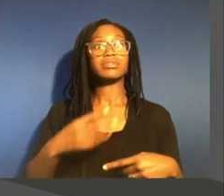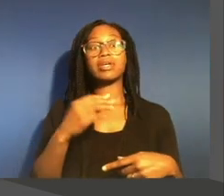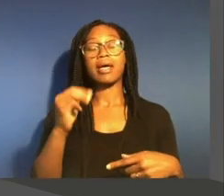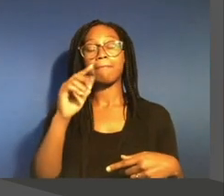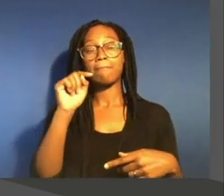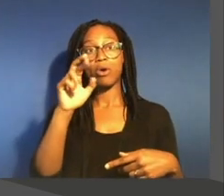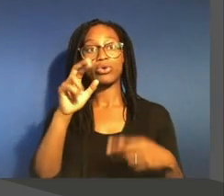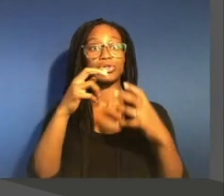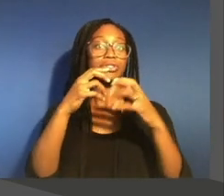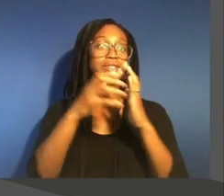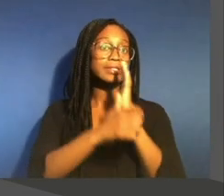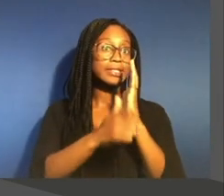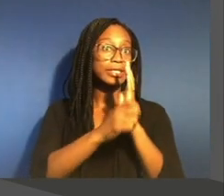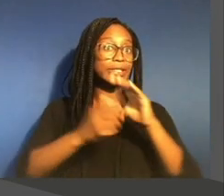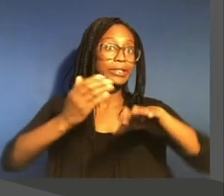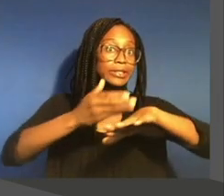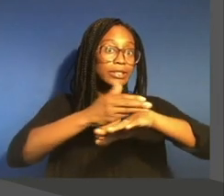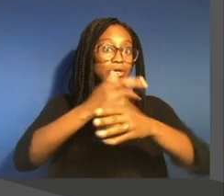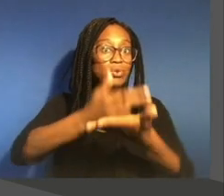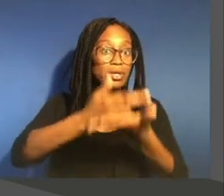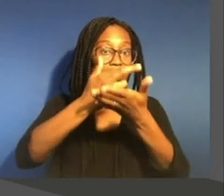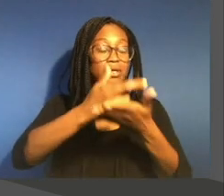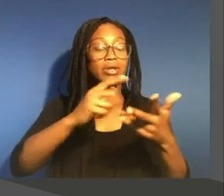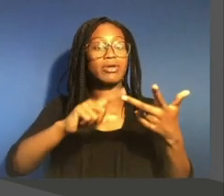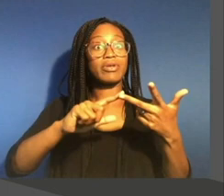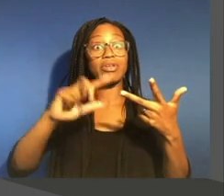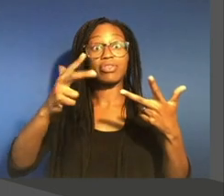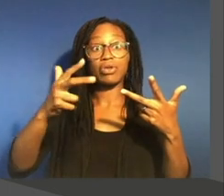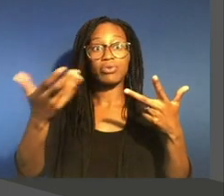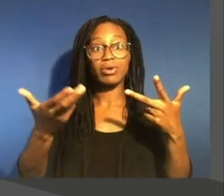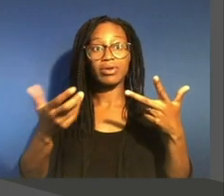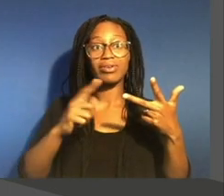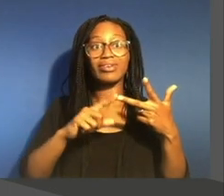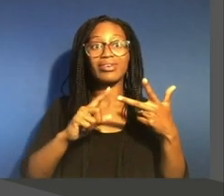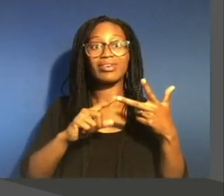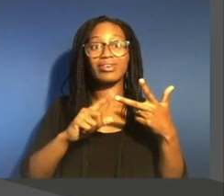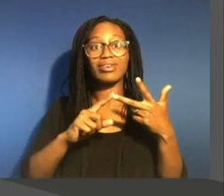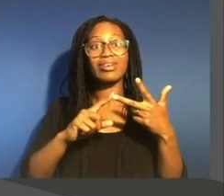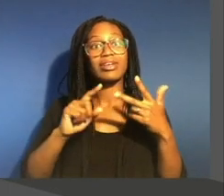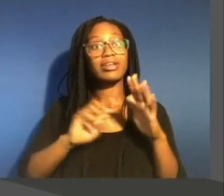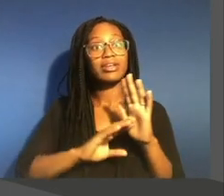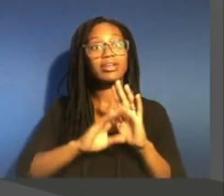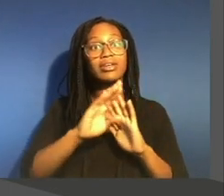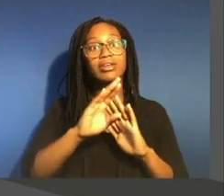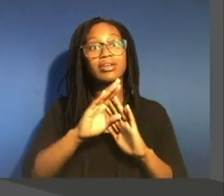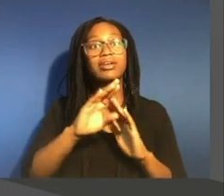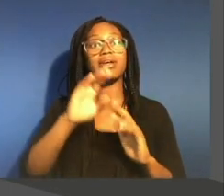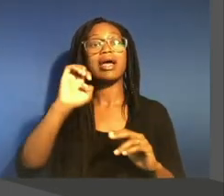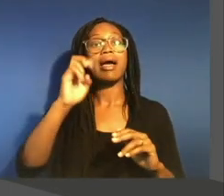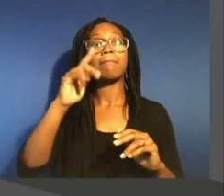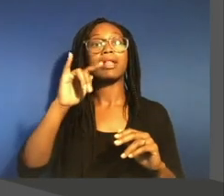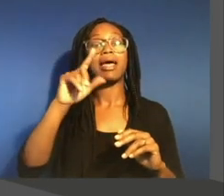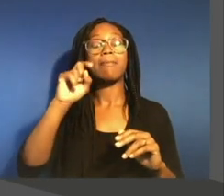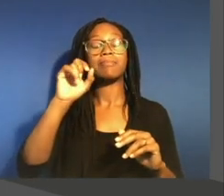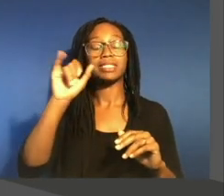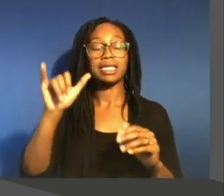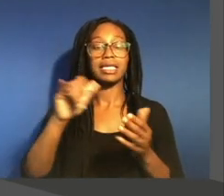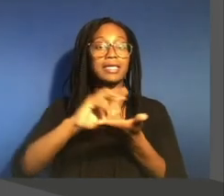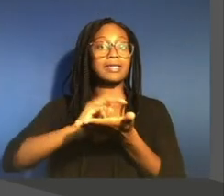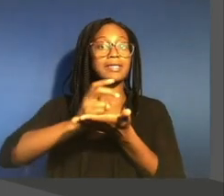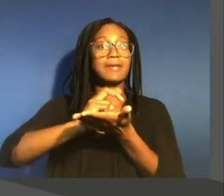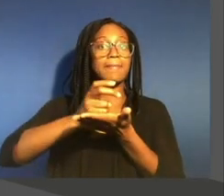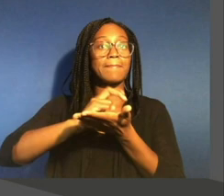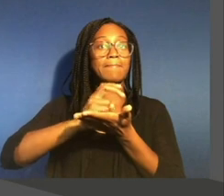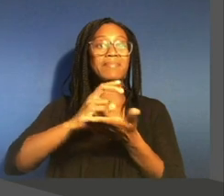the third, and actually the biggest impact, was that he developed epilepsy. The seizures for